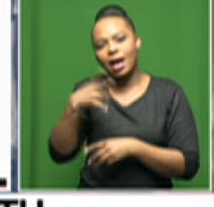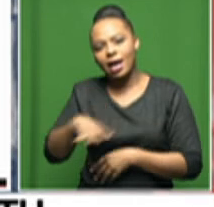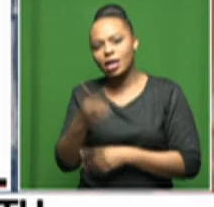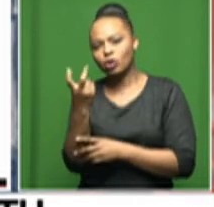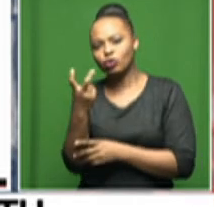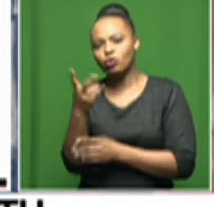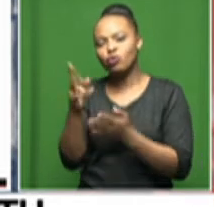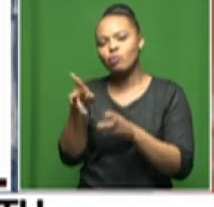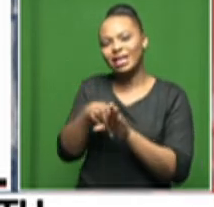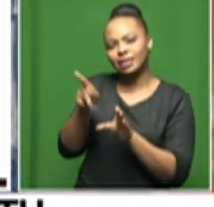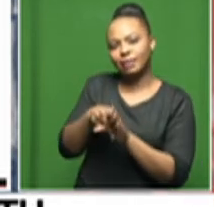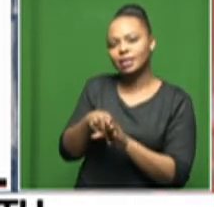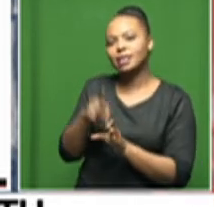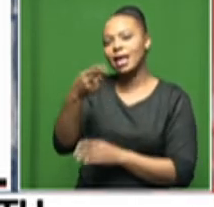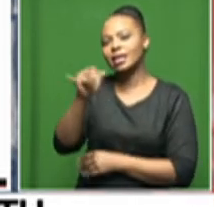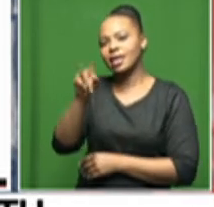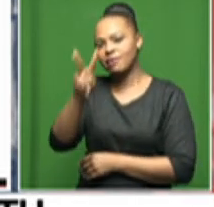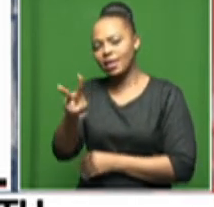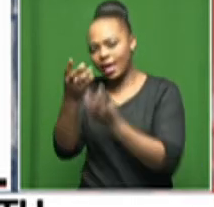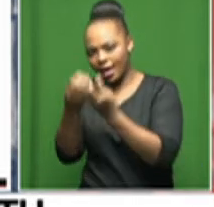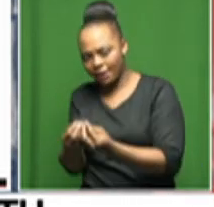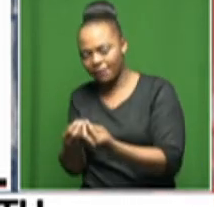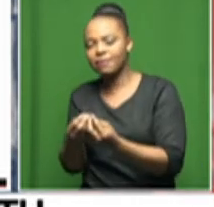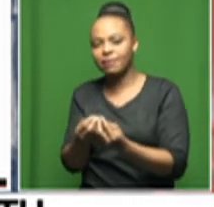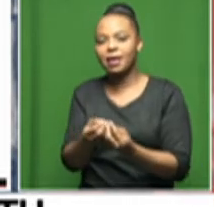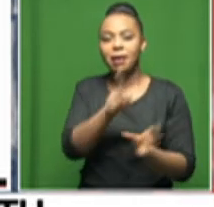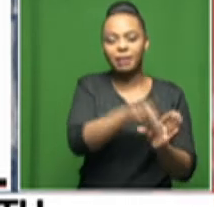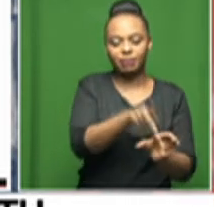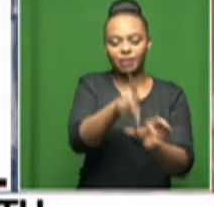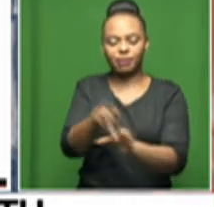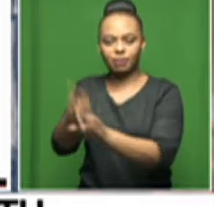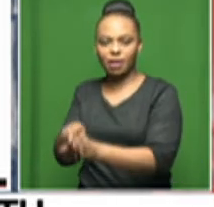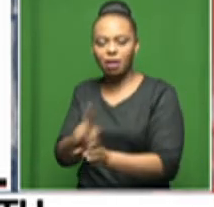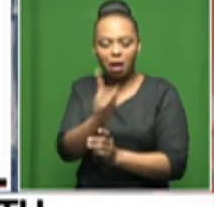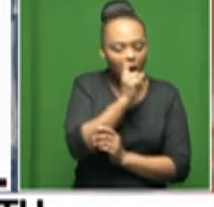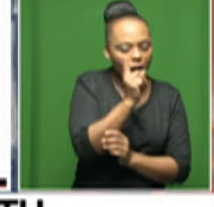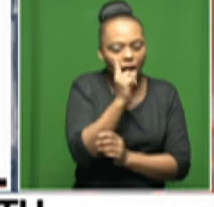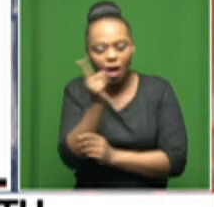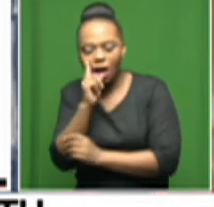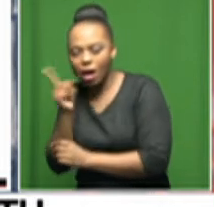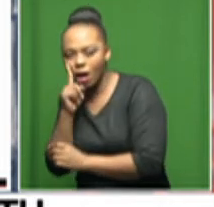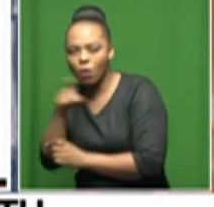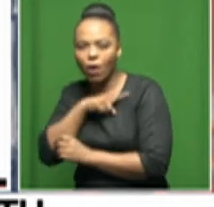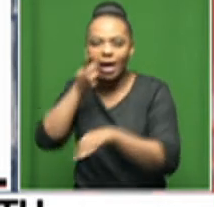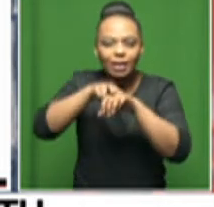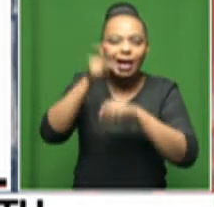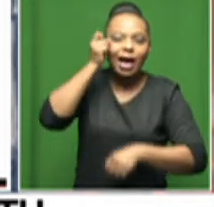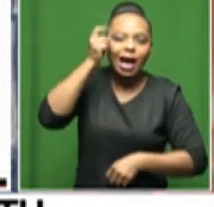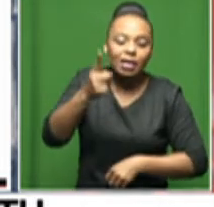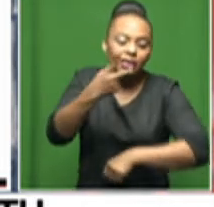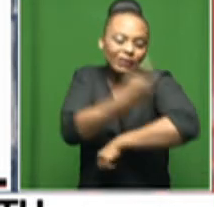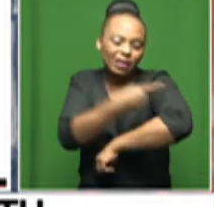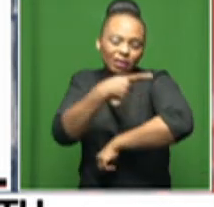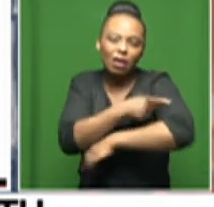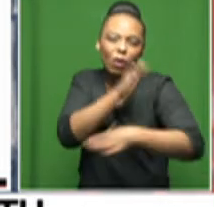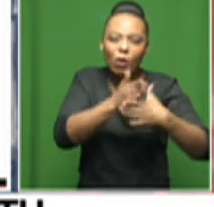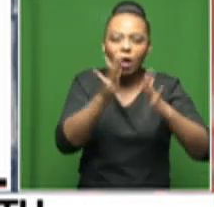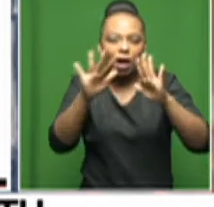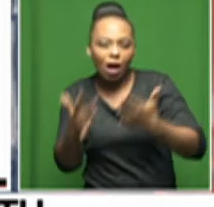HIV, as well as other immunocompromised participants. This was important so we could get an understanding of how the vaccine worked